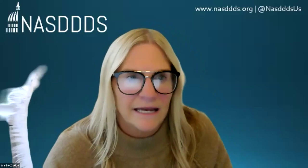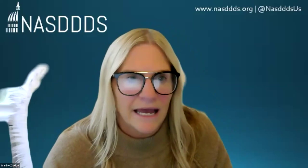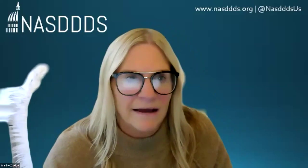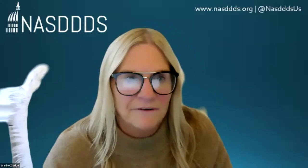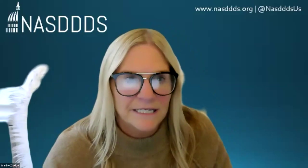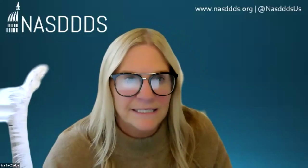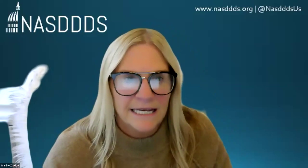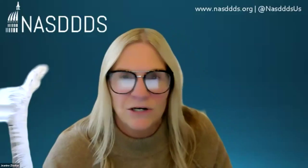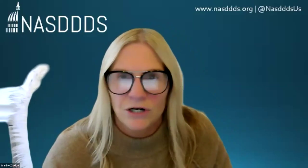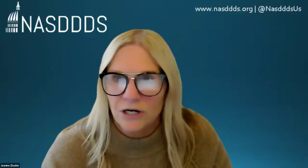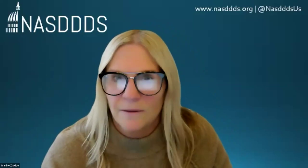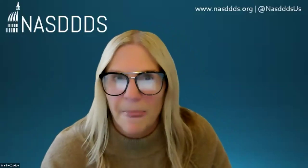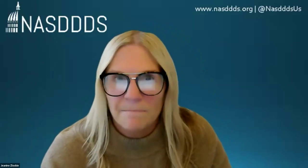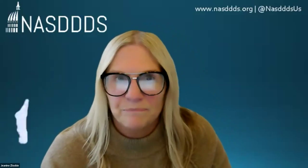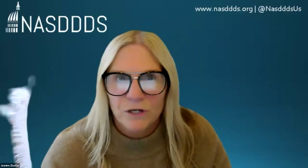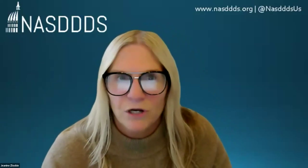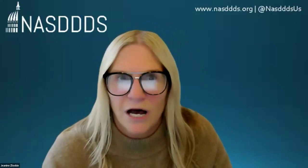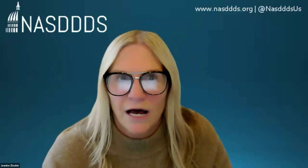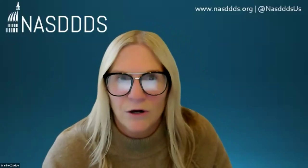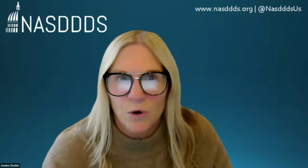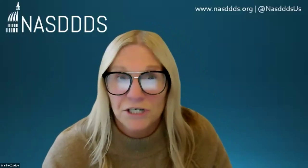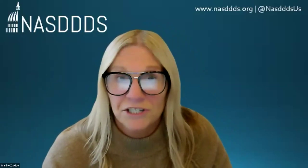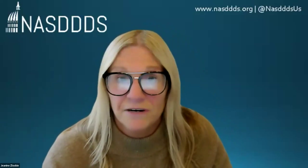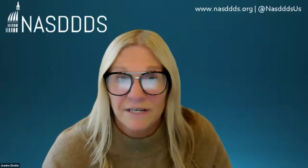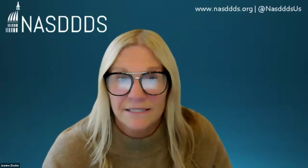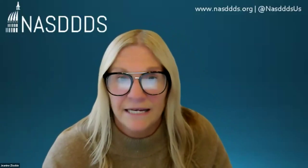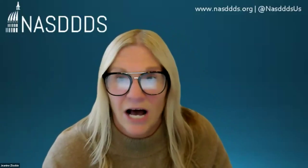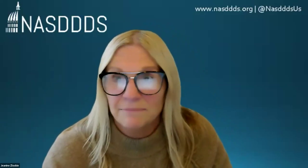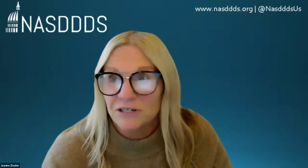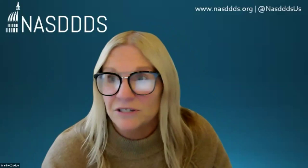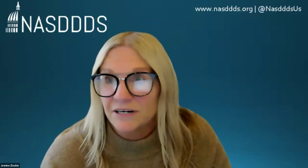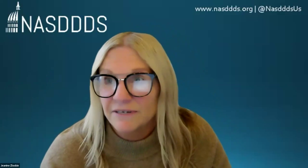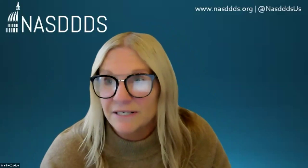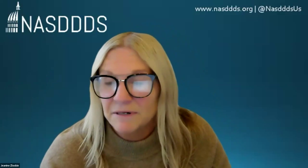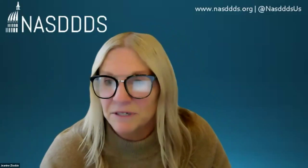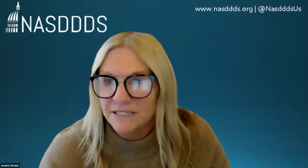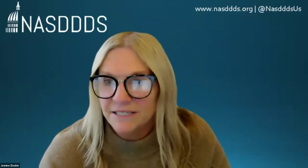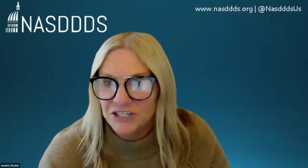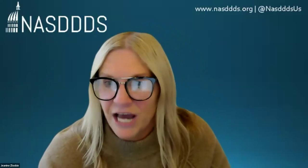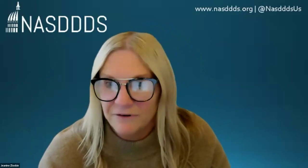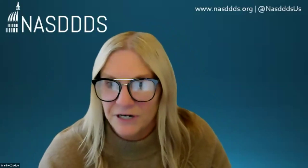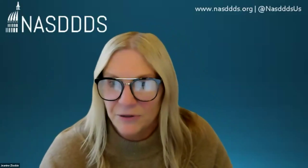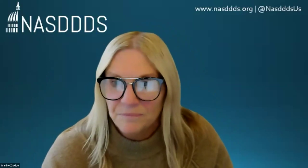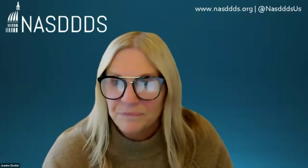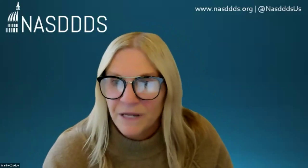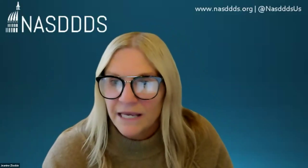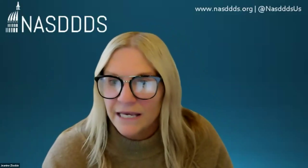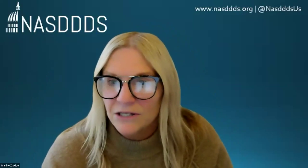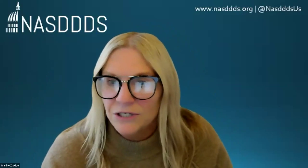has every single core service and optional service. I'm gonna put this in the chat for